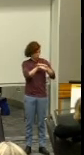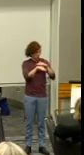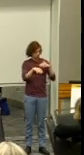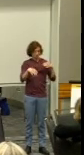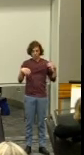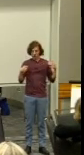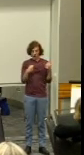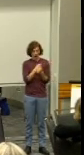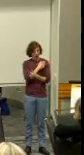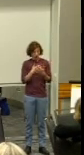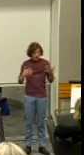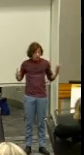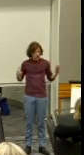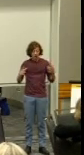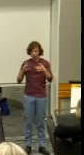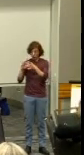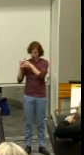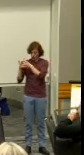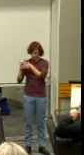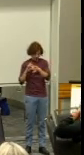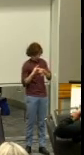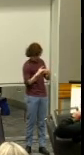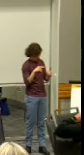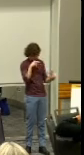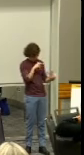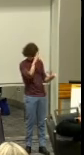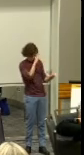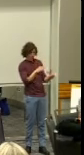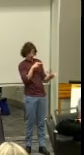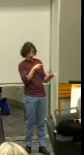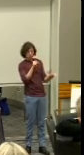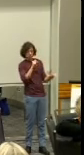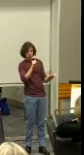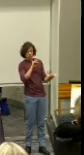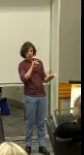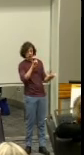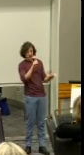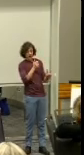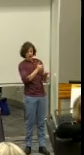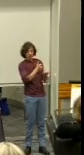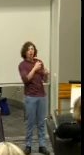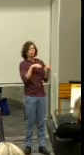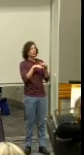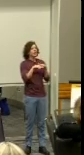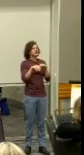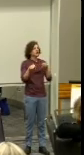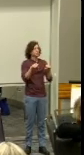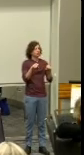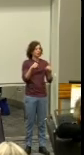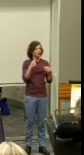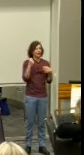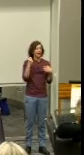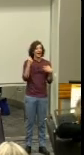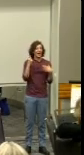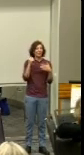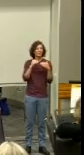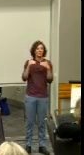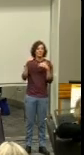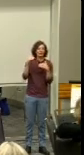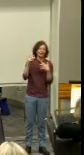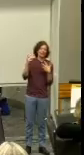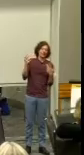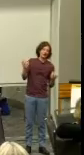connected directly to the site is accessible. Past that, we don't really have much control